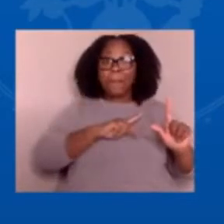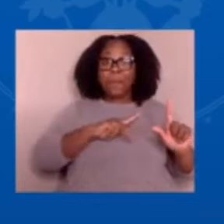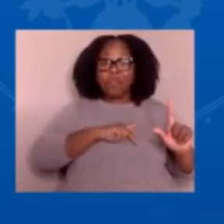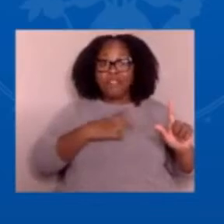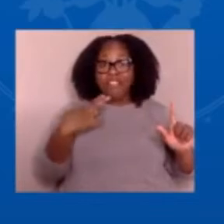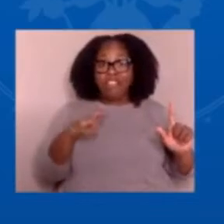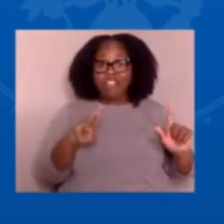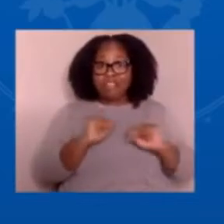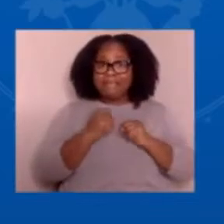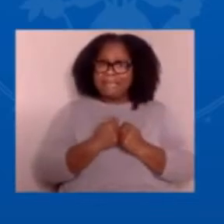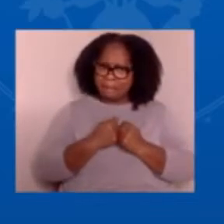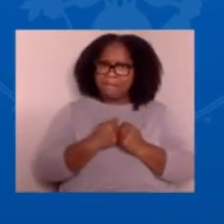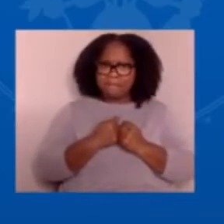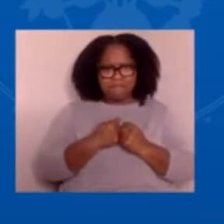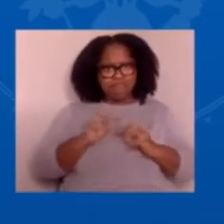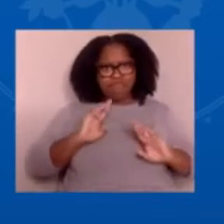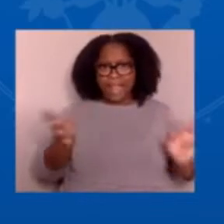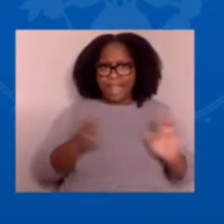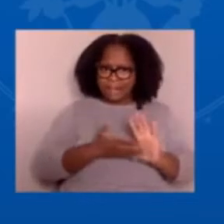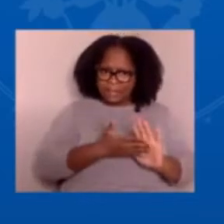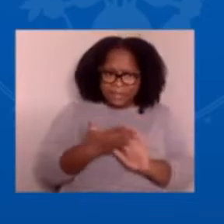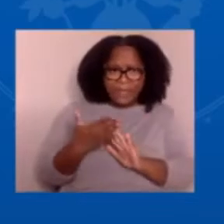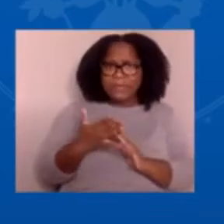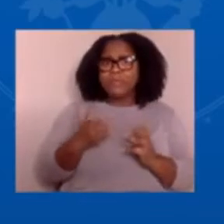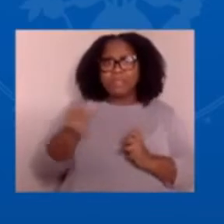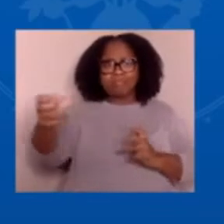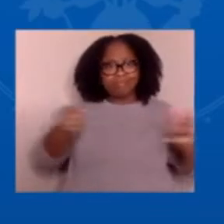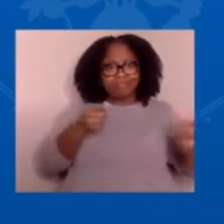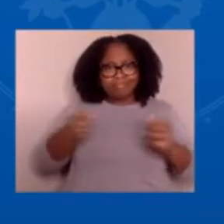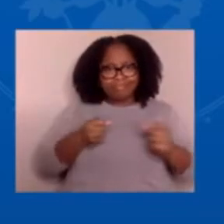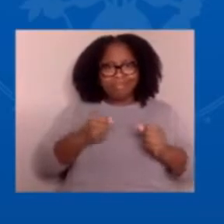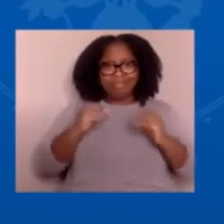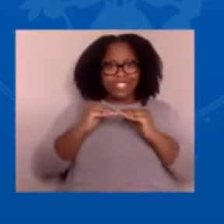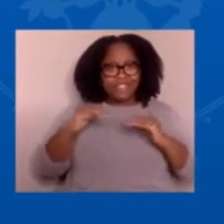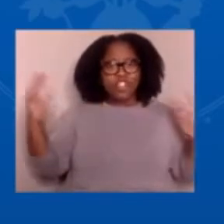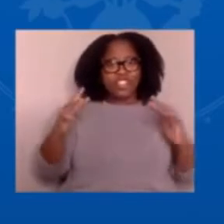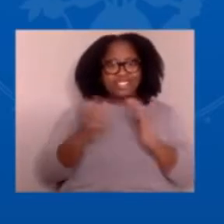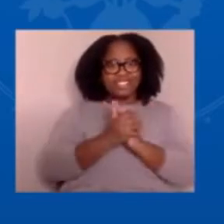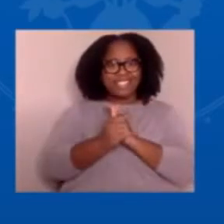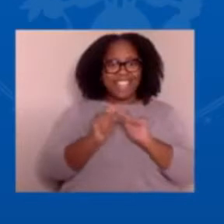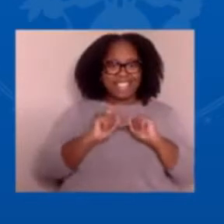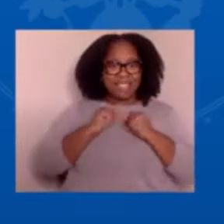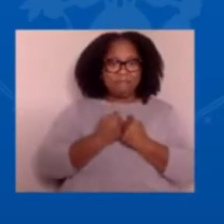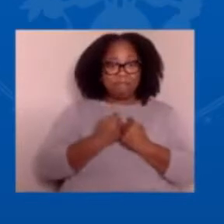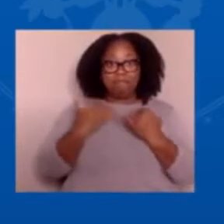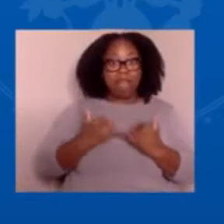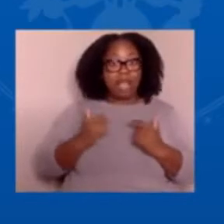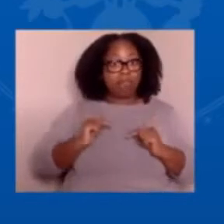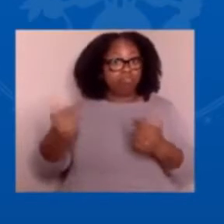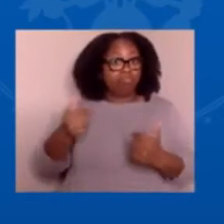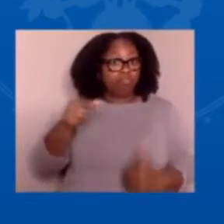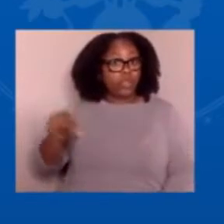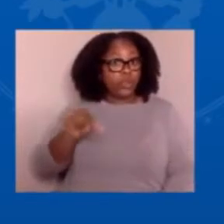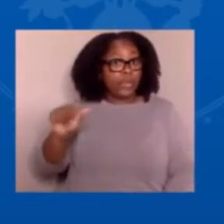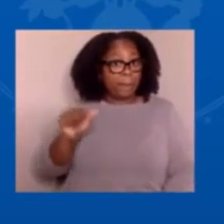inauguration day with a diverse talented team so with that i' I'd love to turn it over to uh